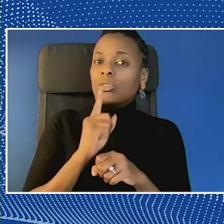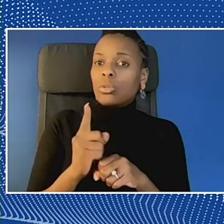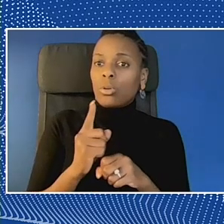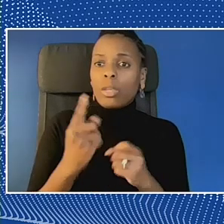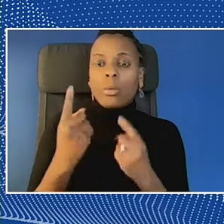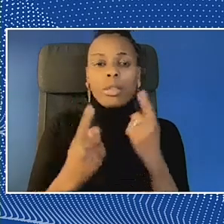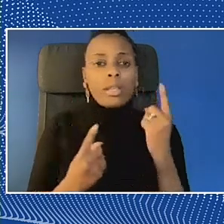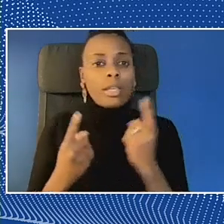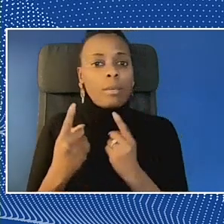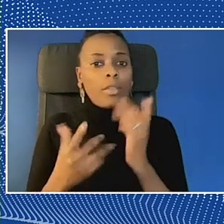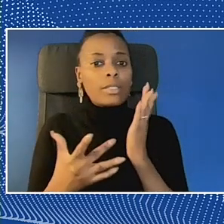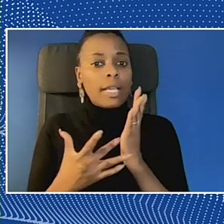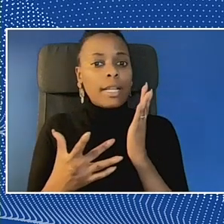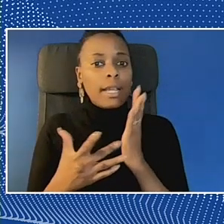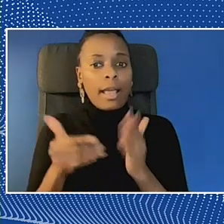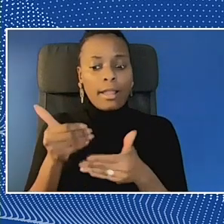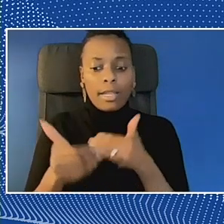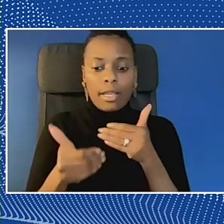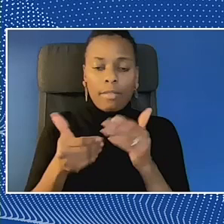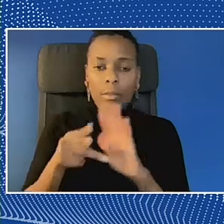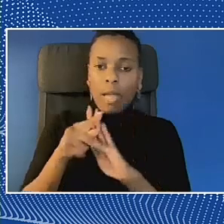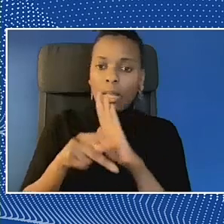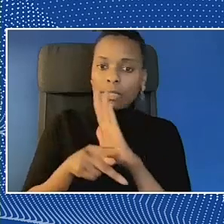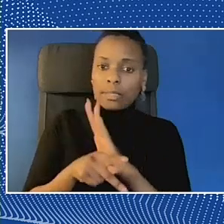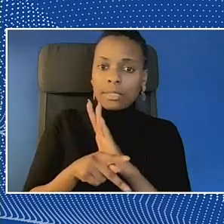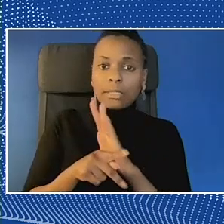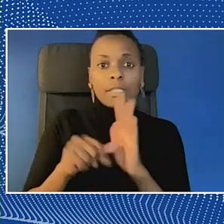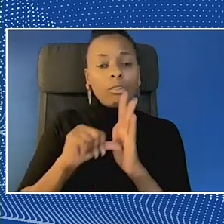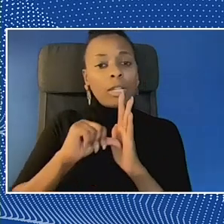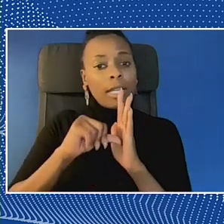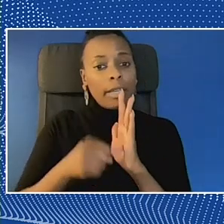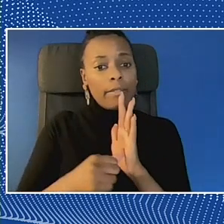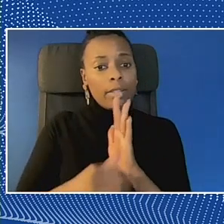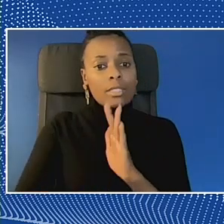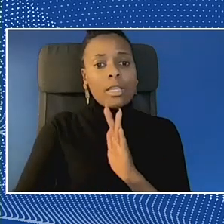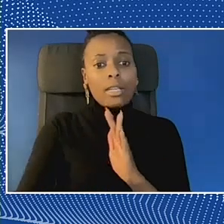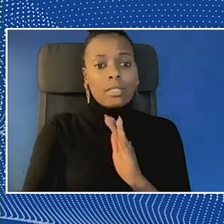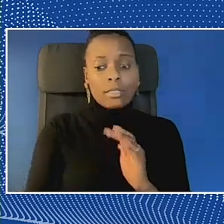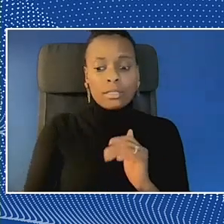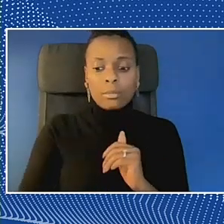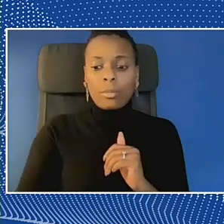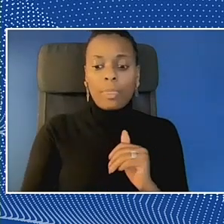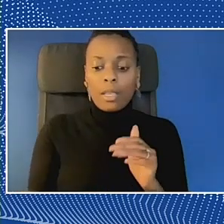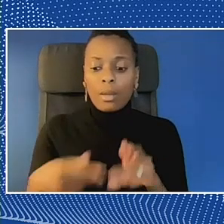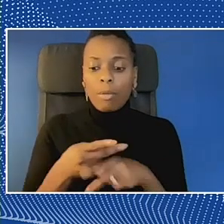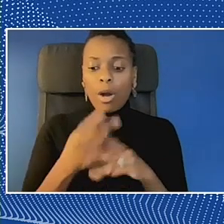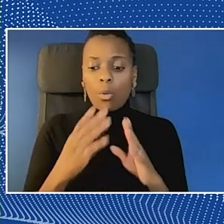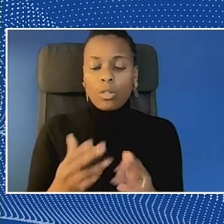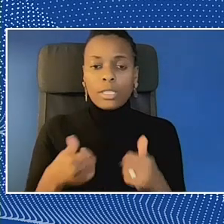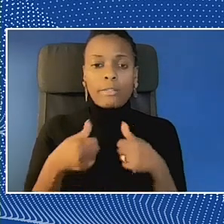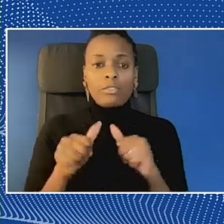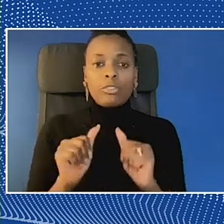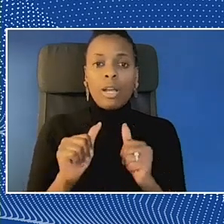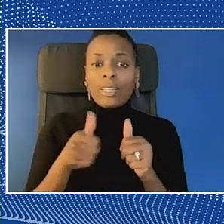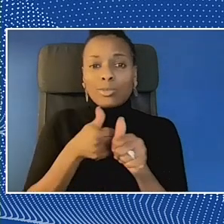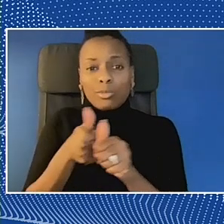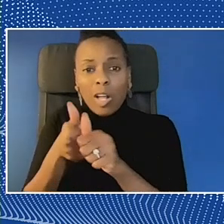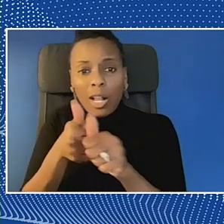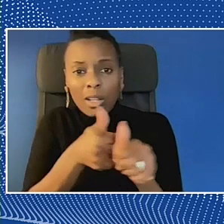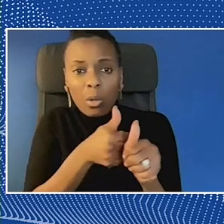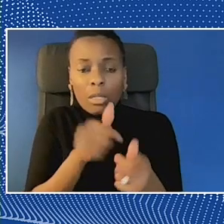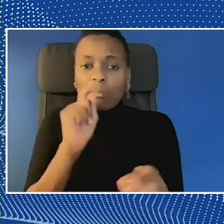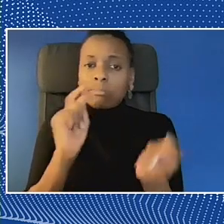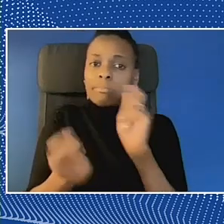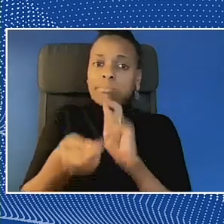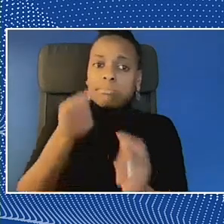these policies and really emphasizing that borrowers who have really tried to follow the ever-changing